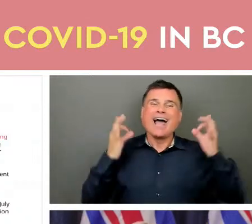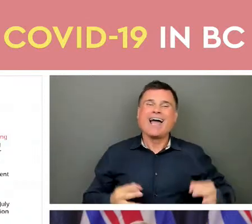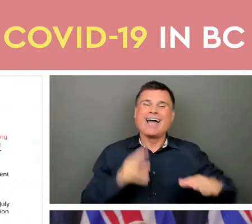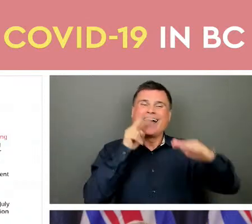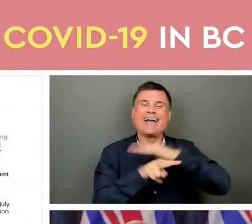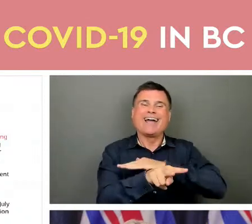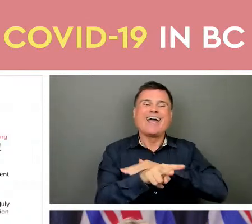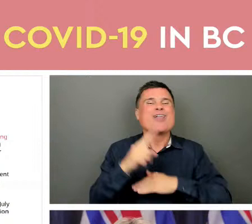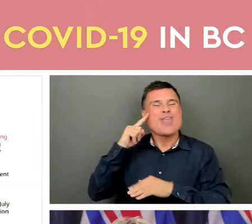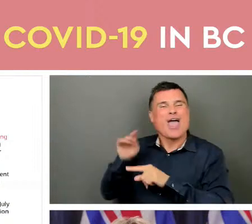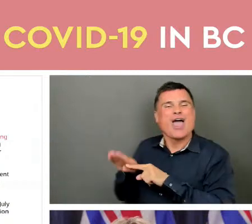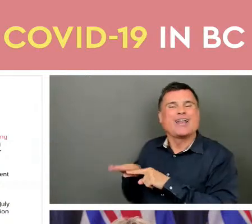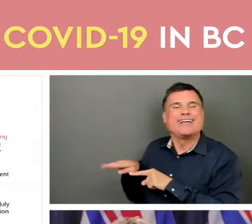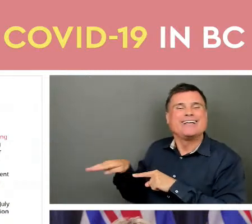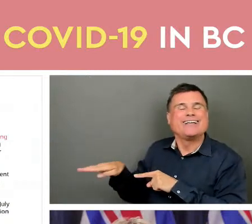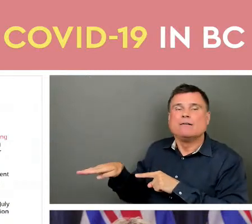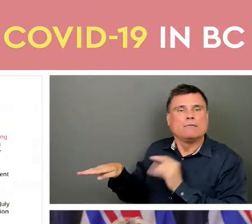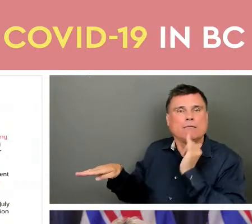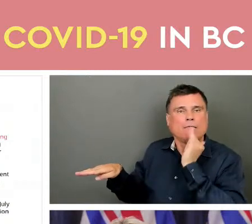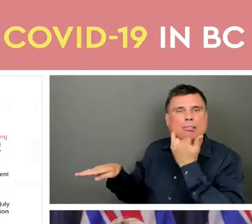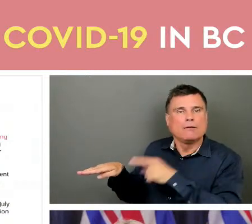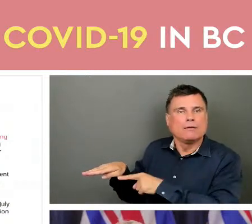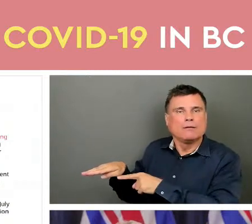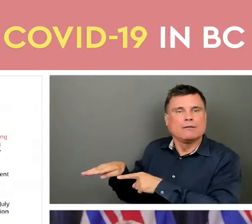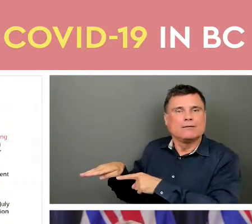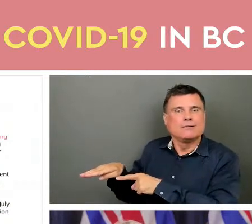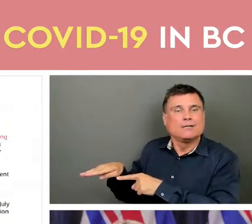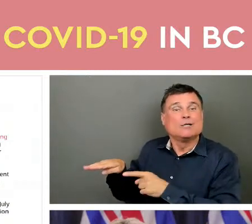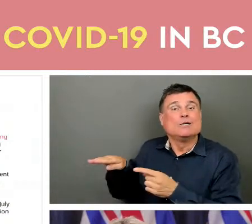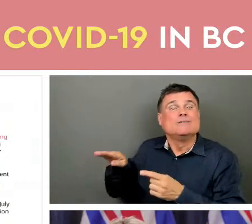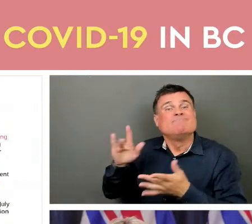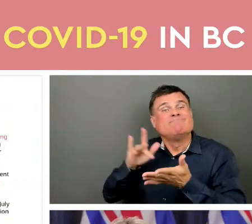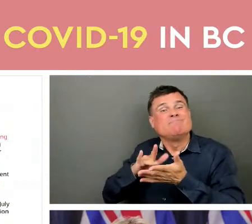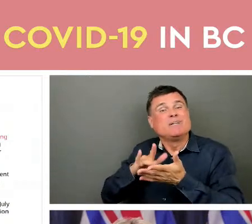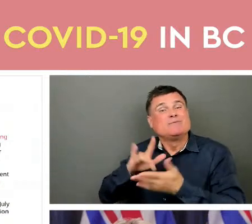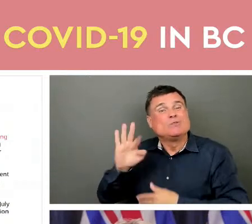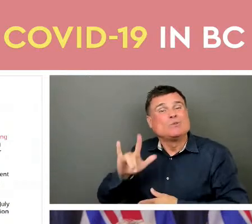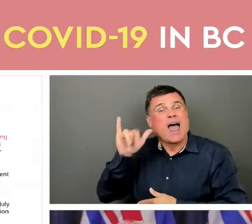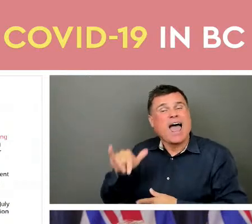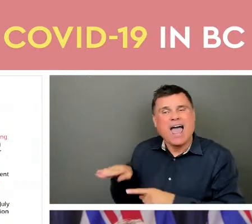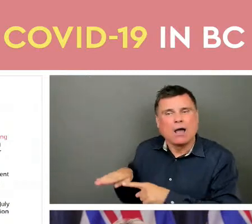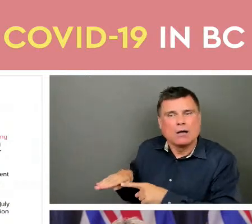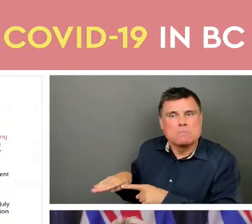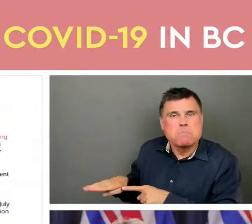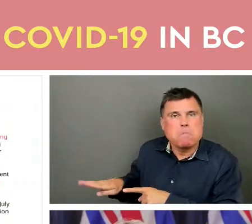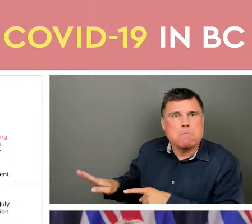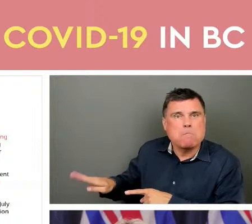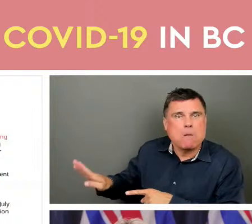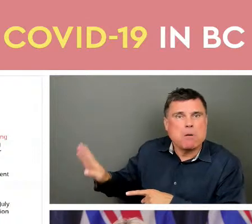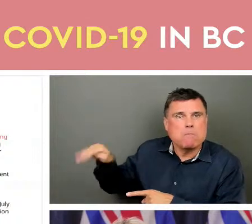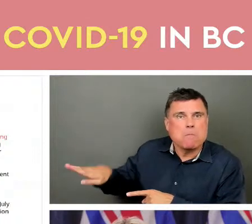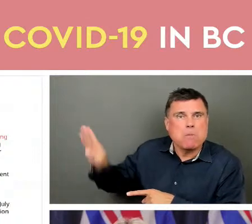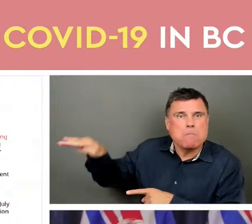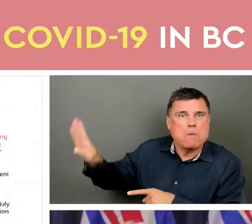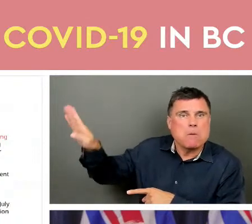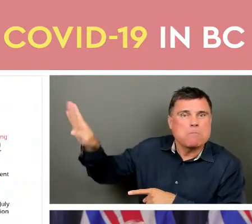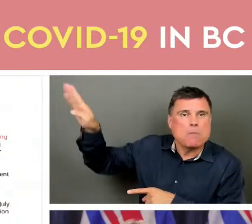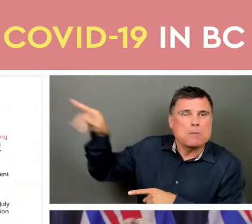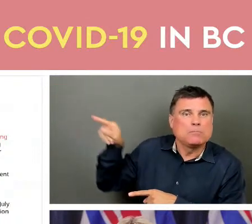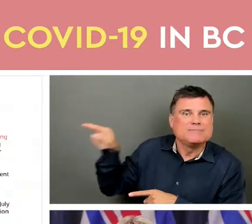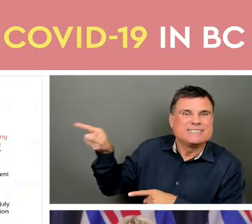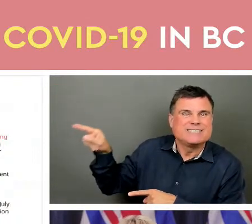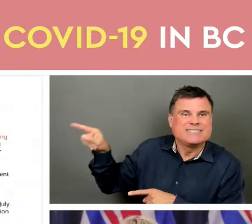low trajectory until the middle of July, when we started to see this increase. And this increase, as I've mentioned, is